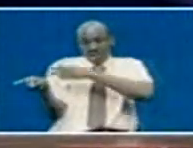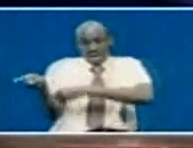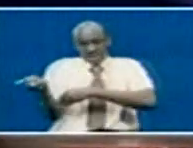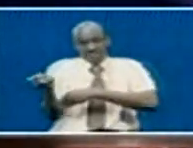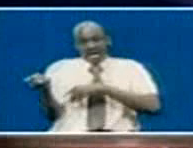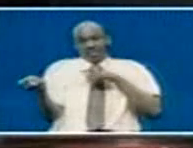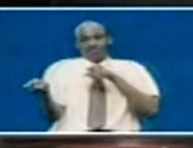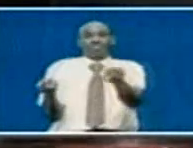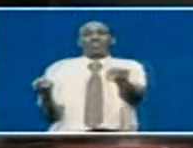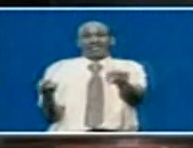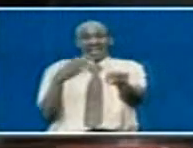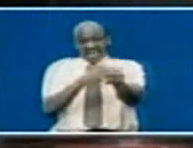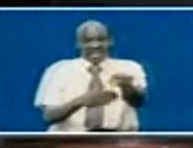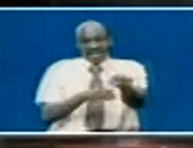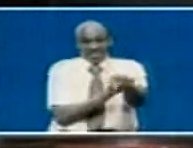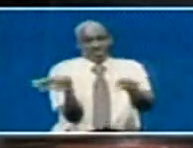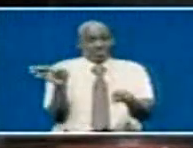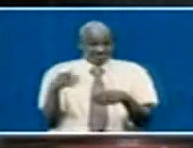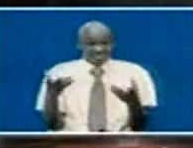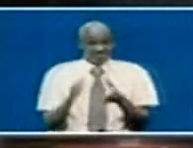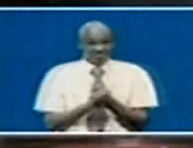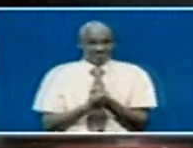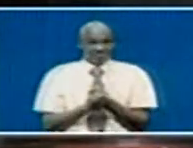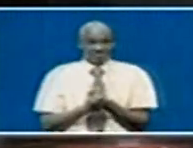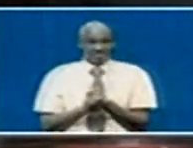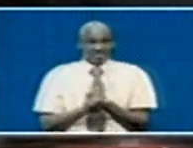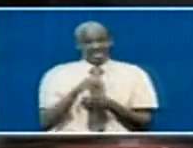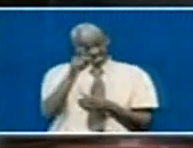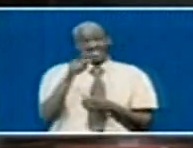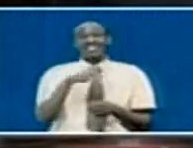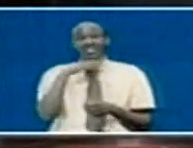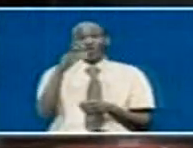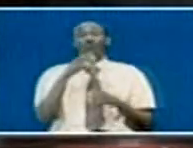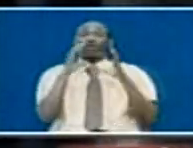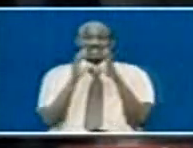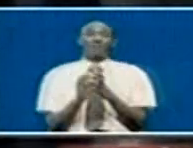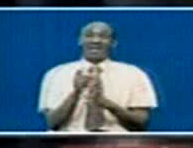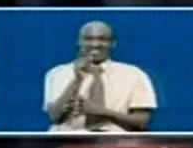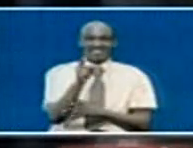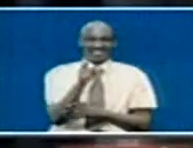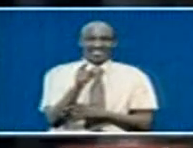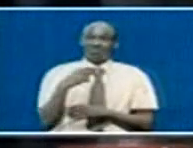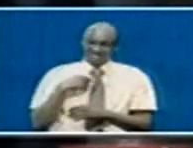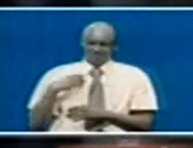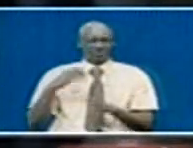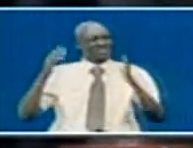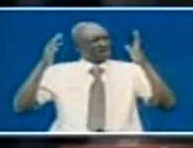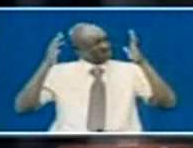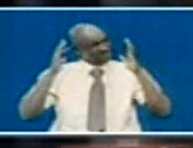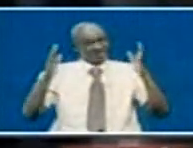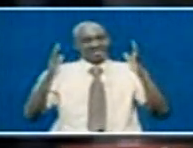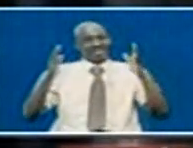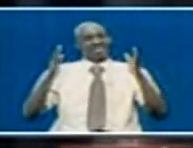pops up. Well, that the death of bin Laden, of Osama bin Laden, was